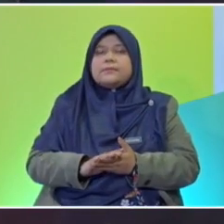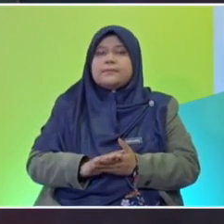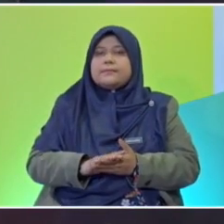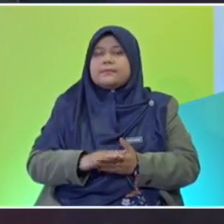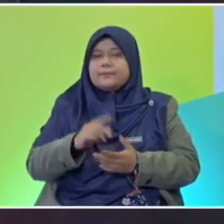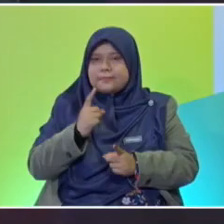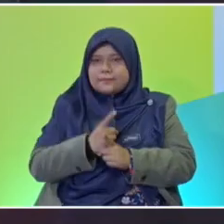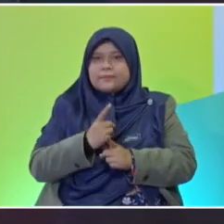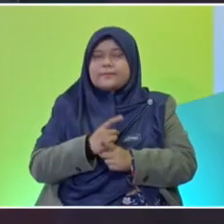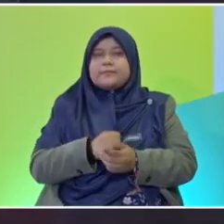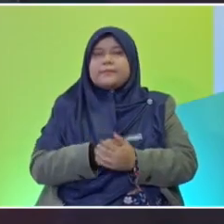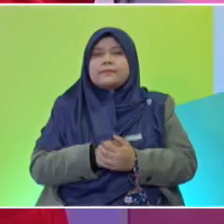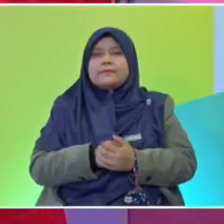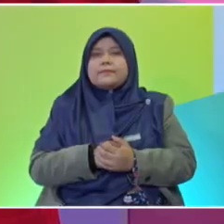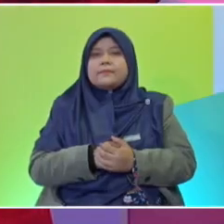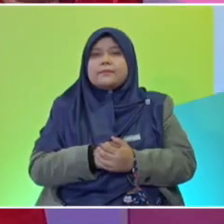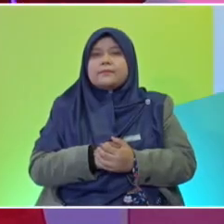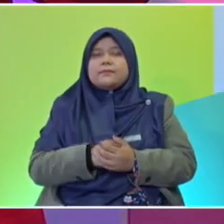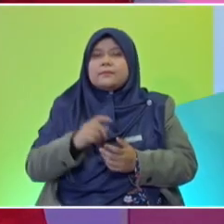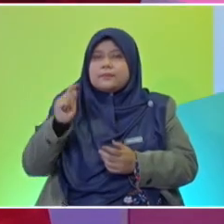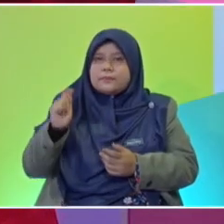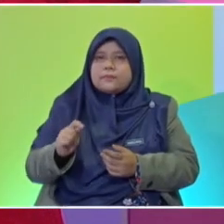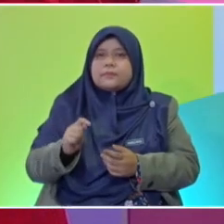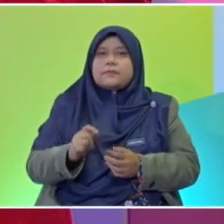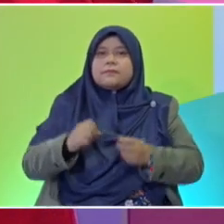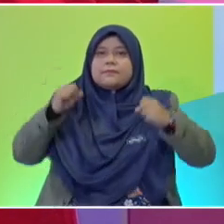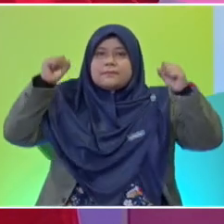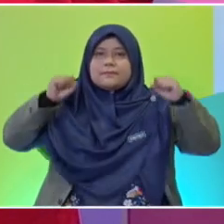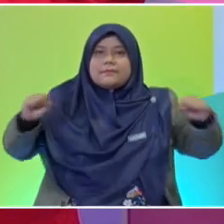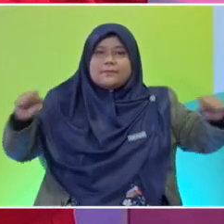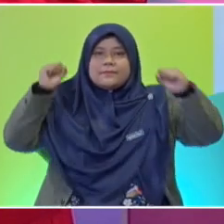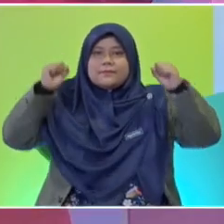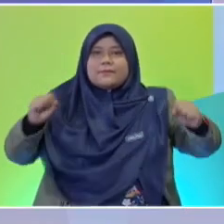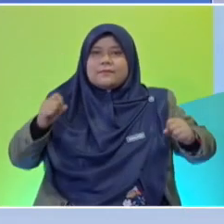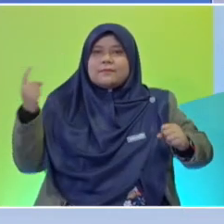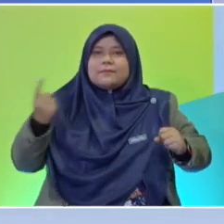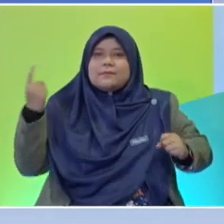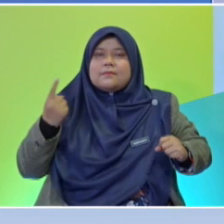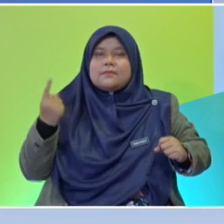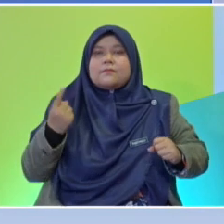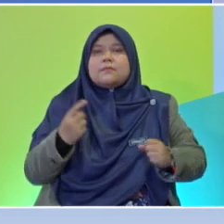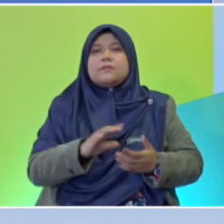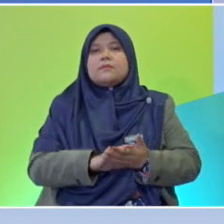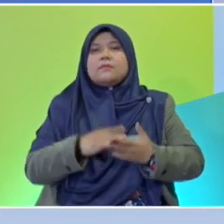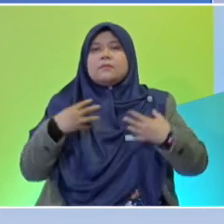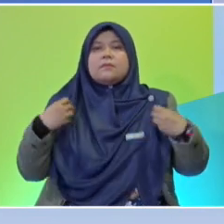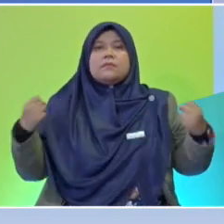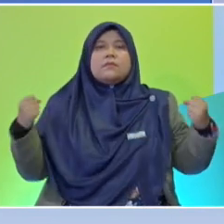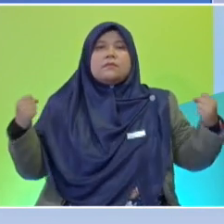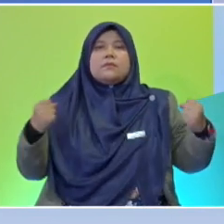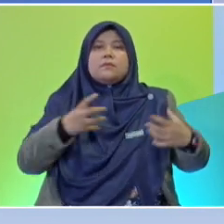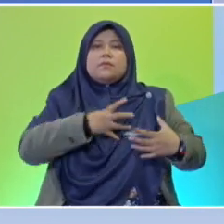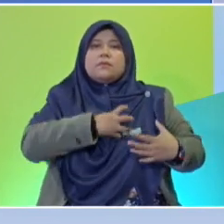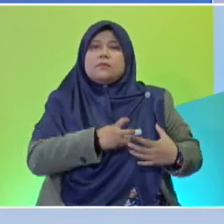absolutely right. And Alright. last but not least, we need to exercise regularly to ensure a strong